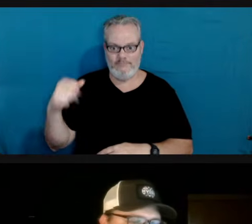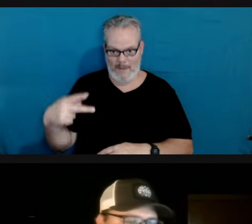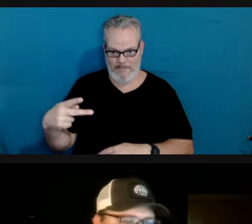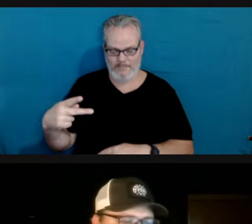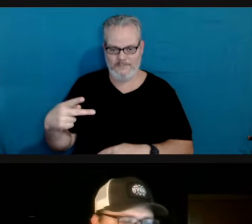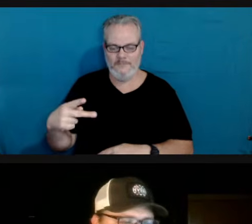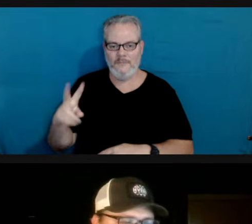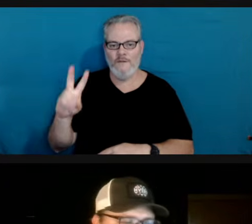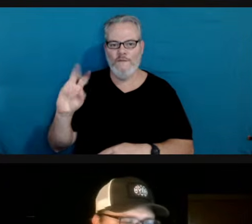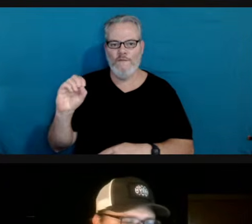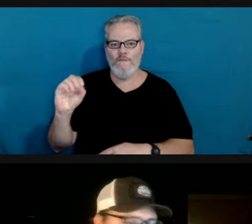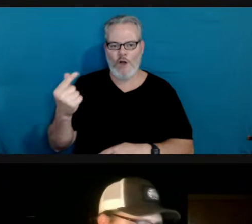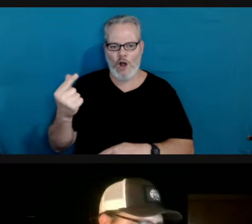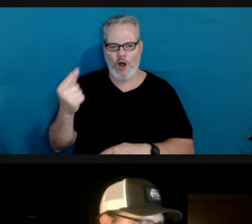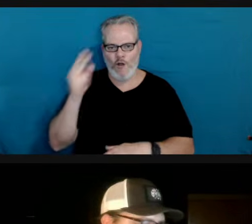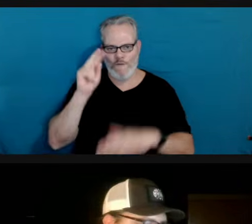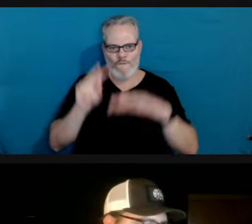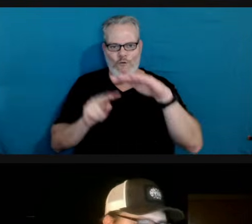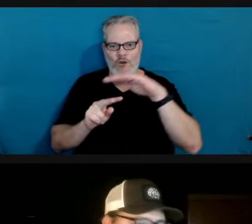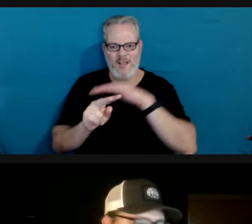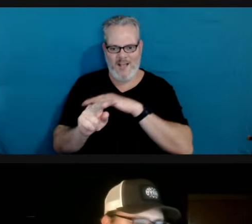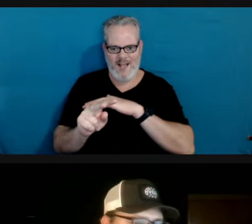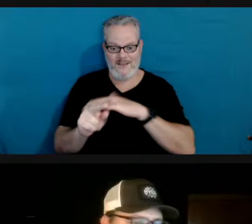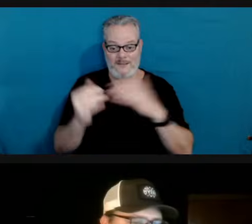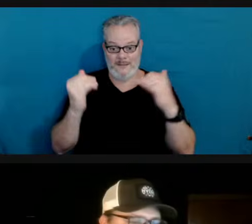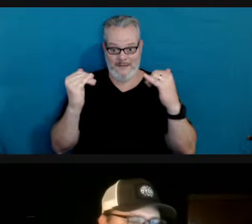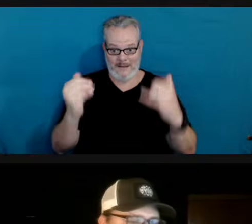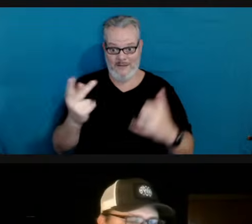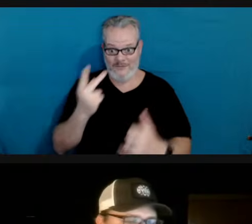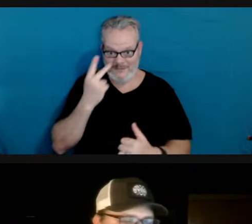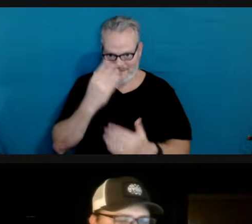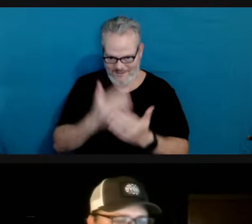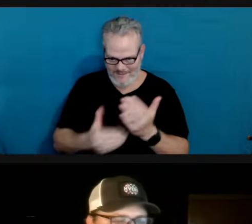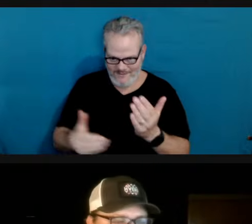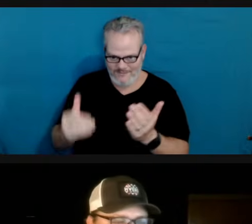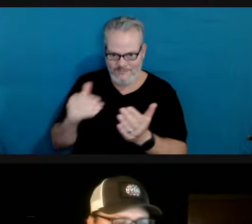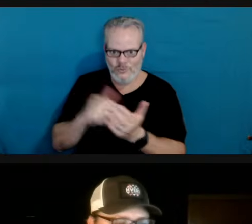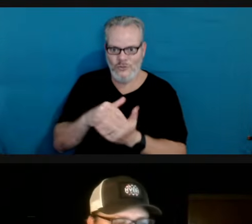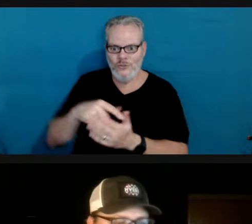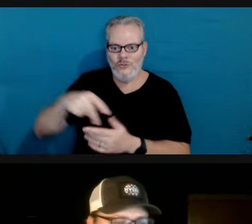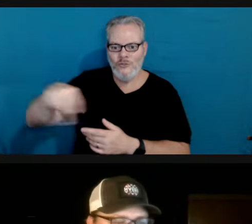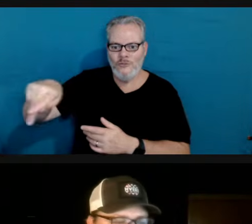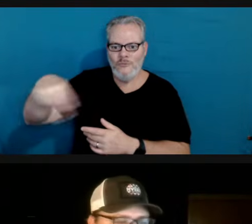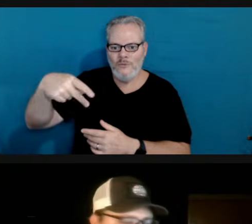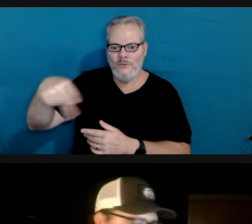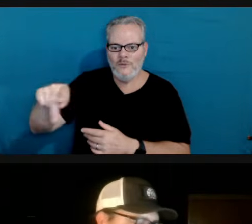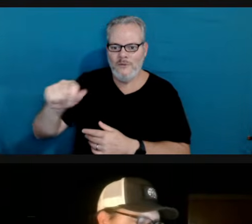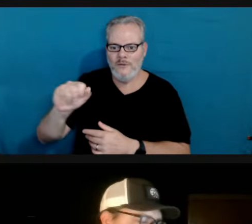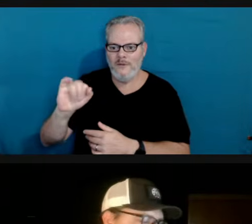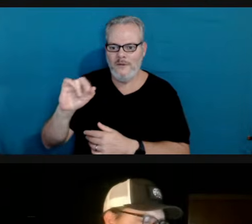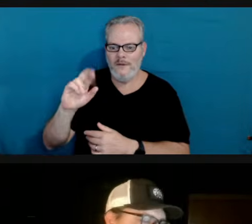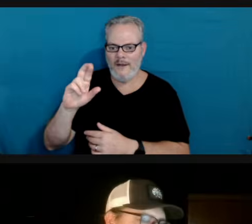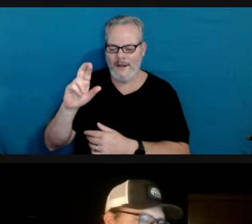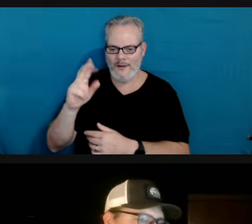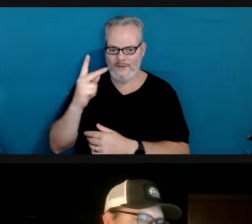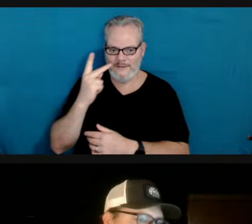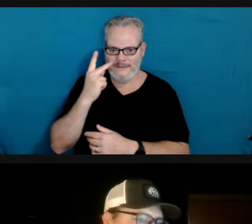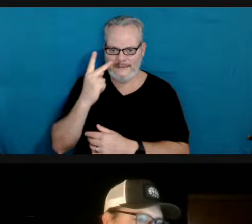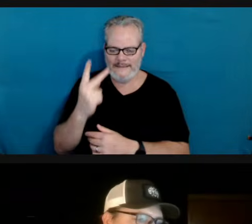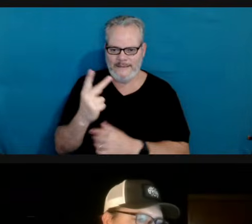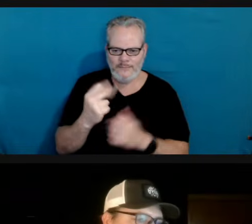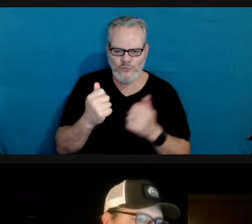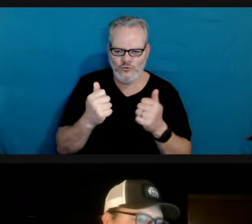forecast dashboard. And we're back to our purple air data set here. And let's see if this